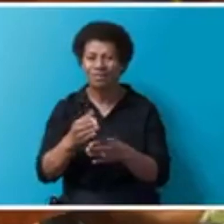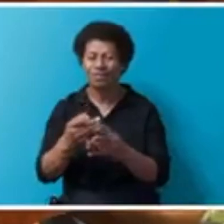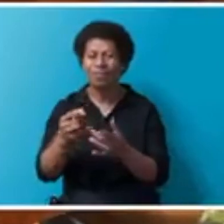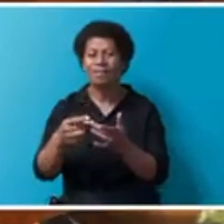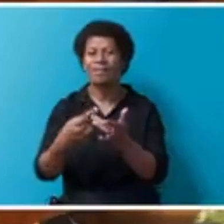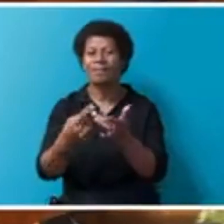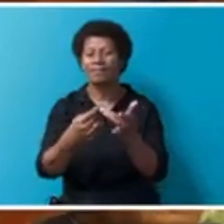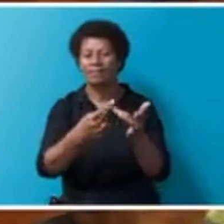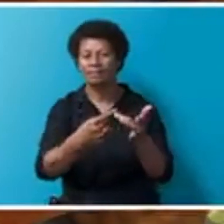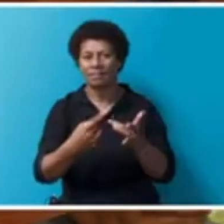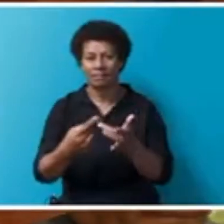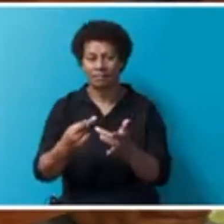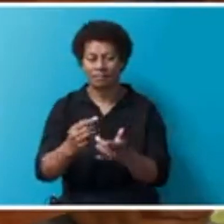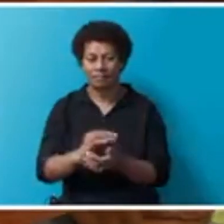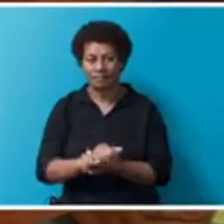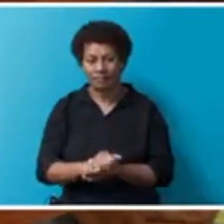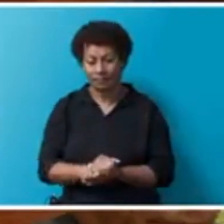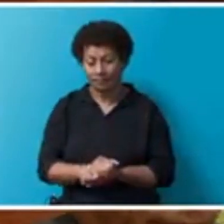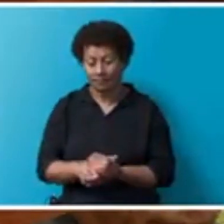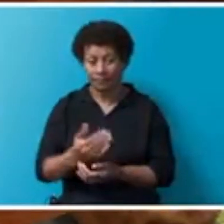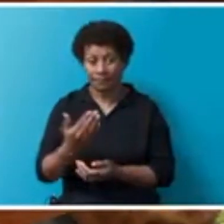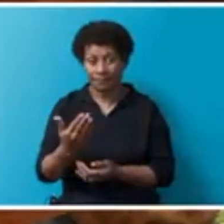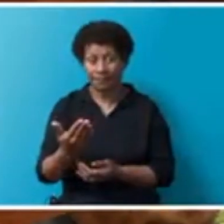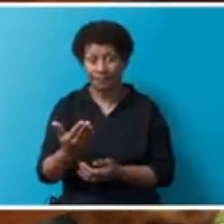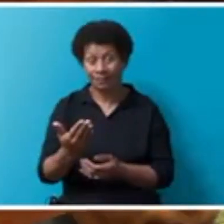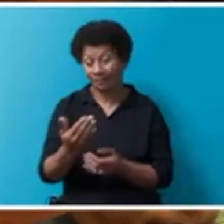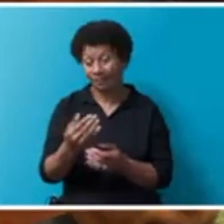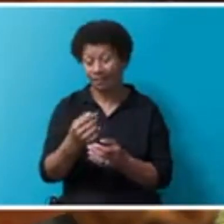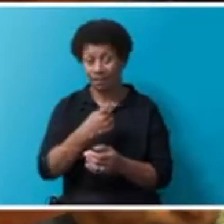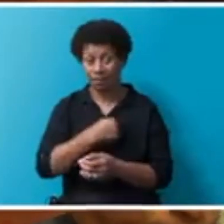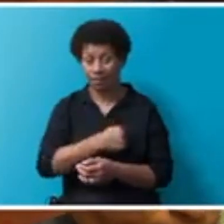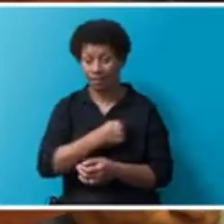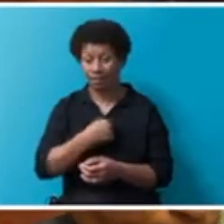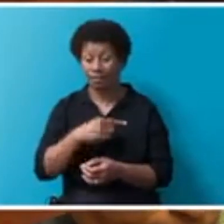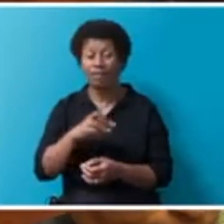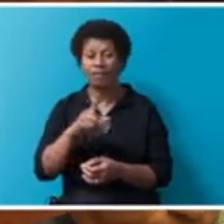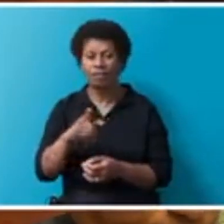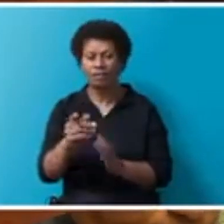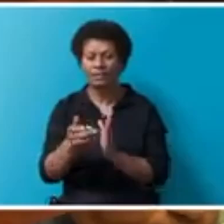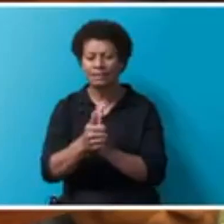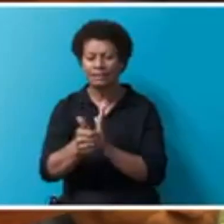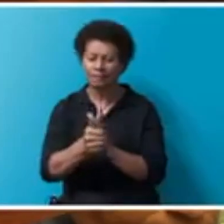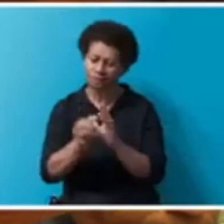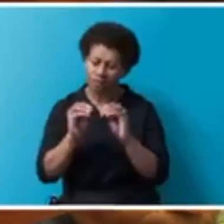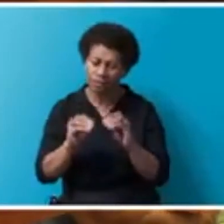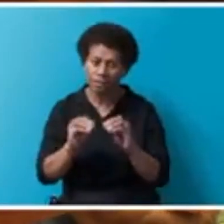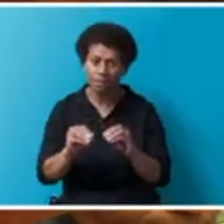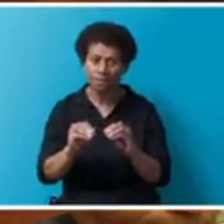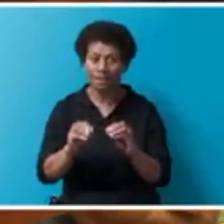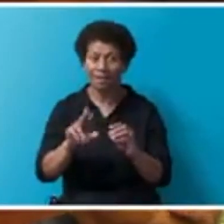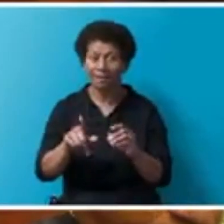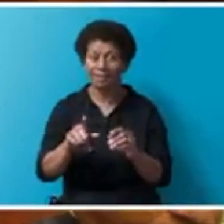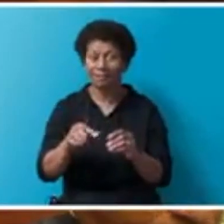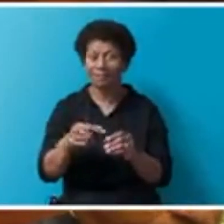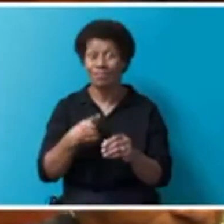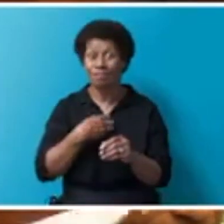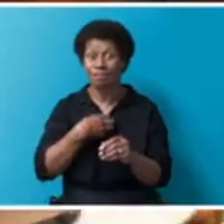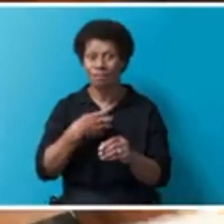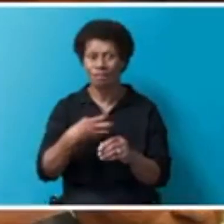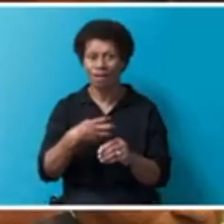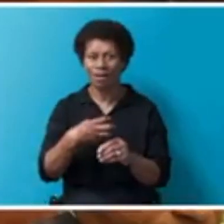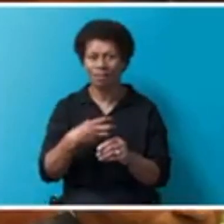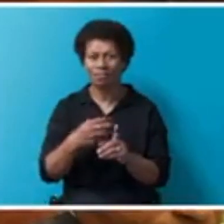sir, this commitment will bridge the skills gap and enhance the employability of our youth and those seeking